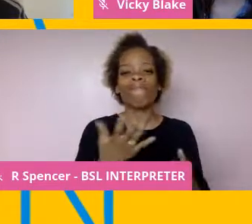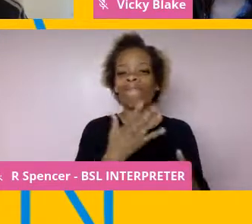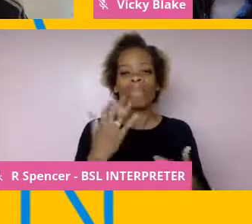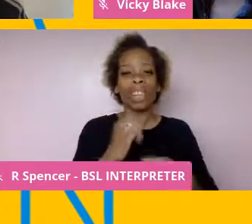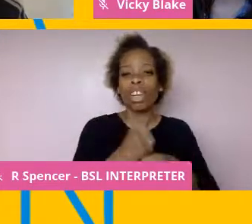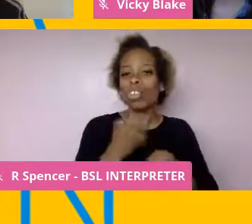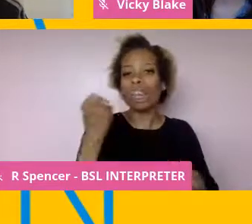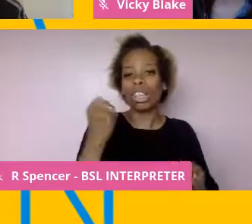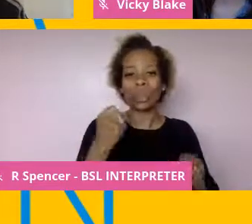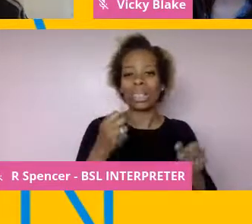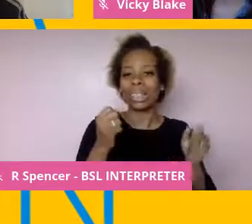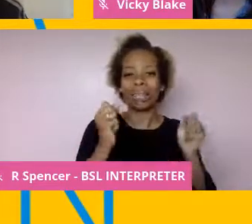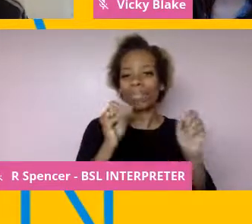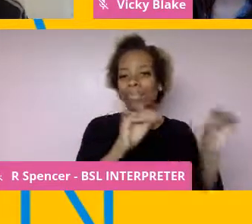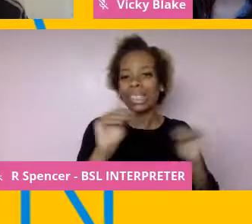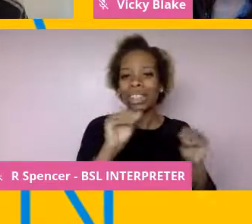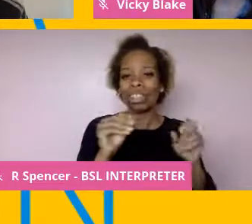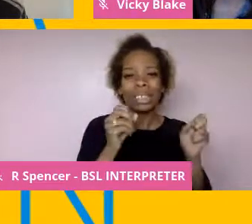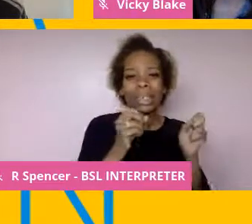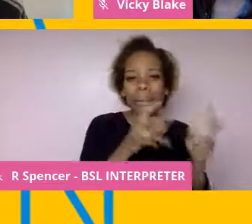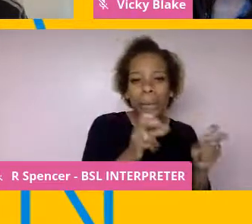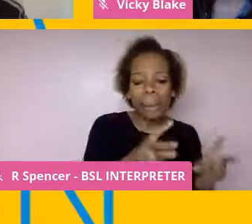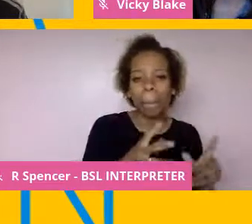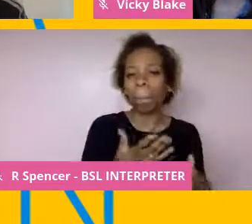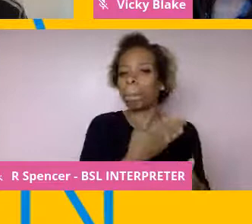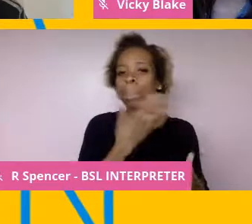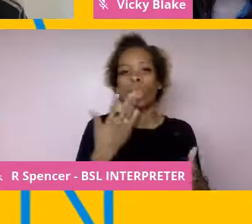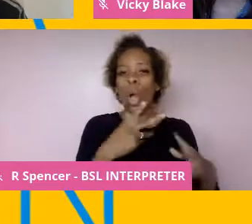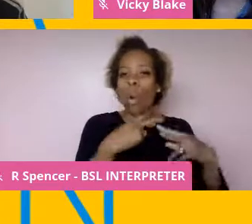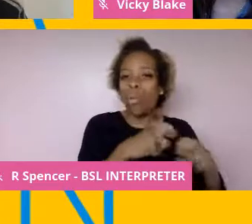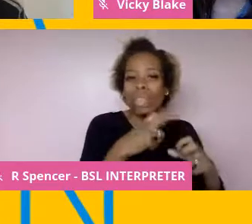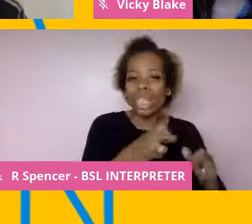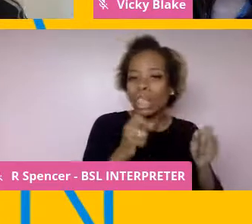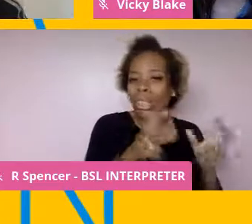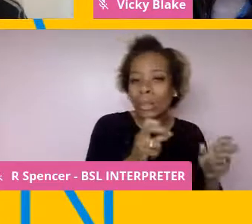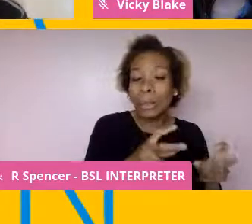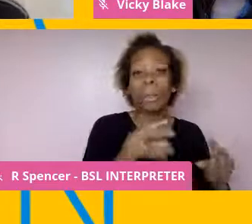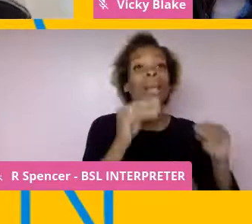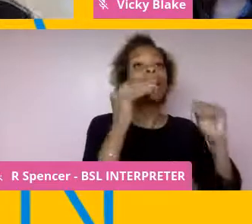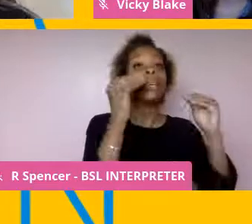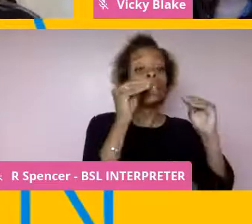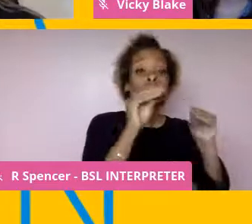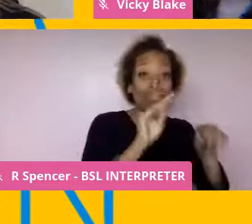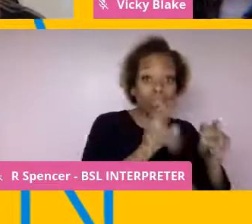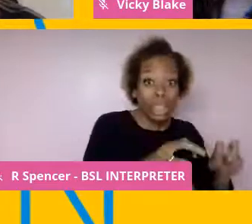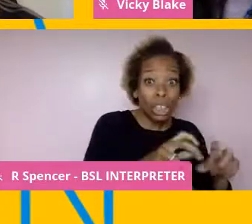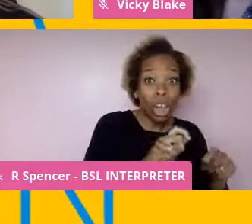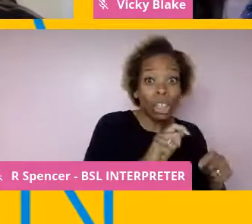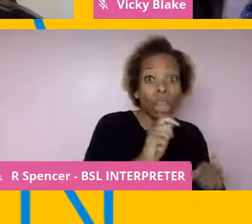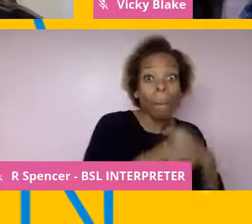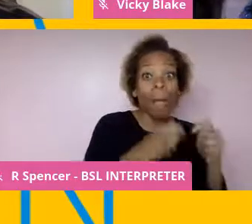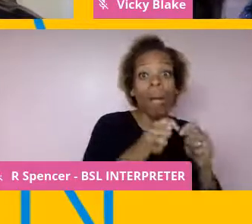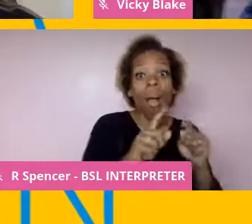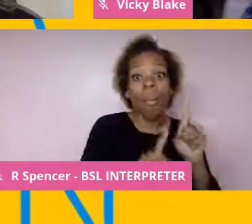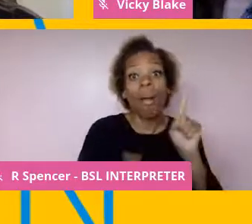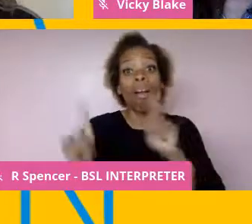have the same process of people doing research, moving on to their PhD, teaching while they're on a PhD, and then progressing supposedly up